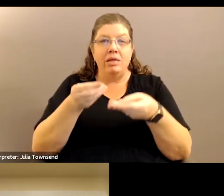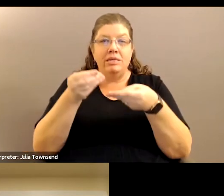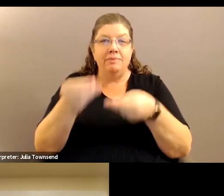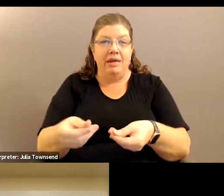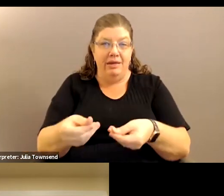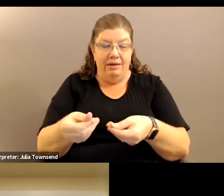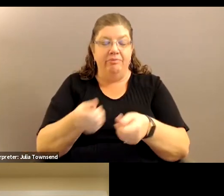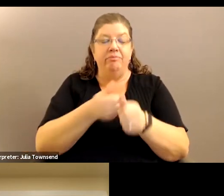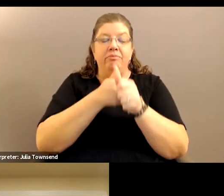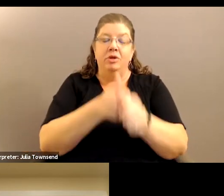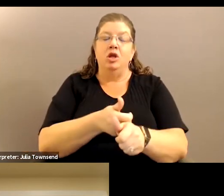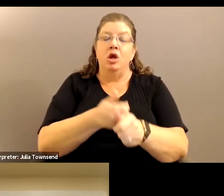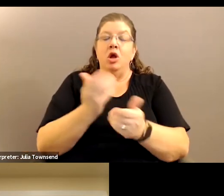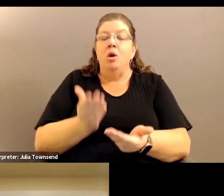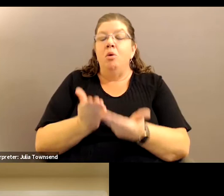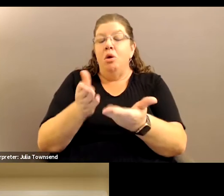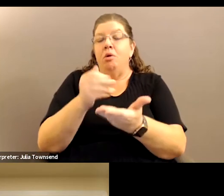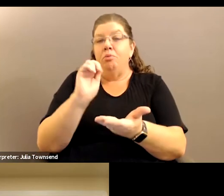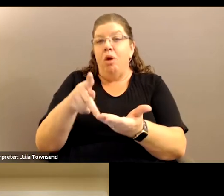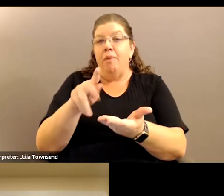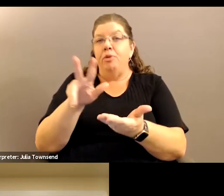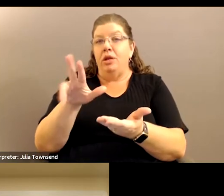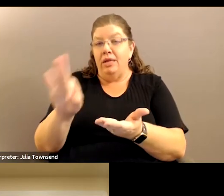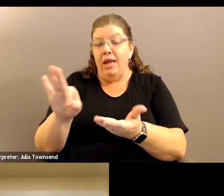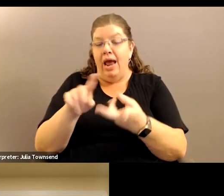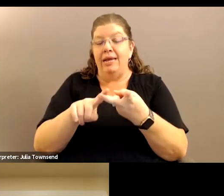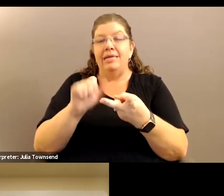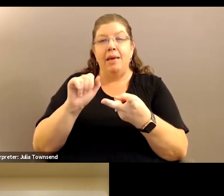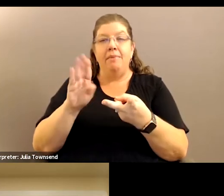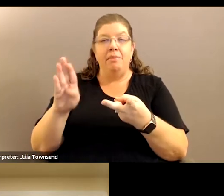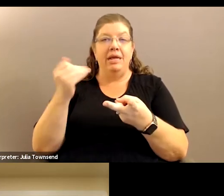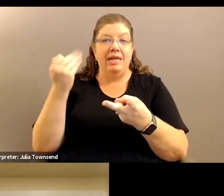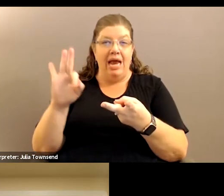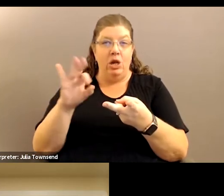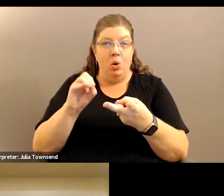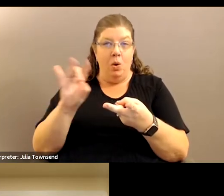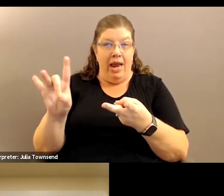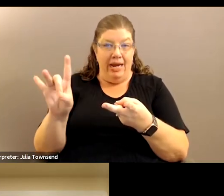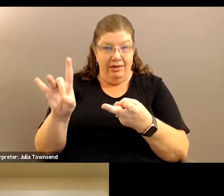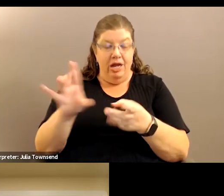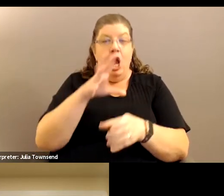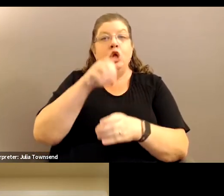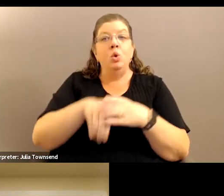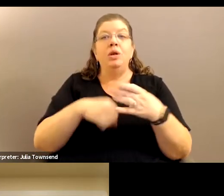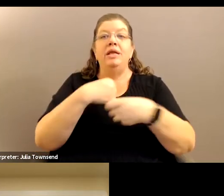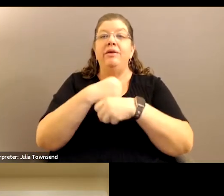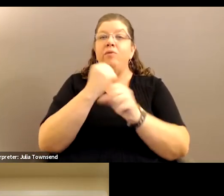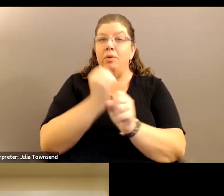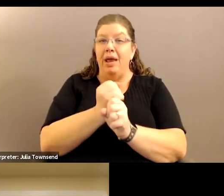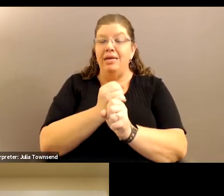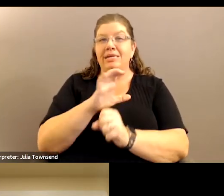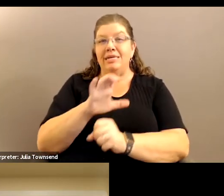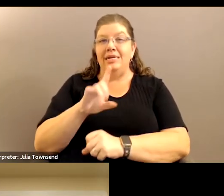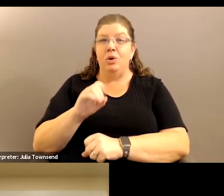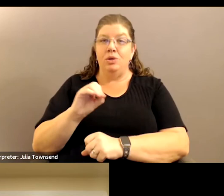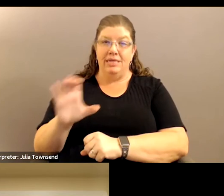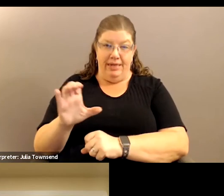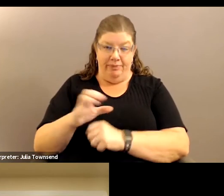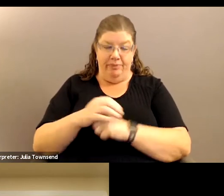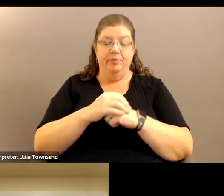proposition 39 and assembly bill 1908 including the formation of the cboc